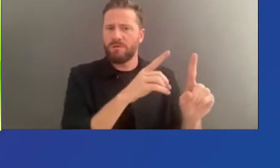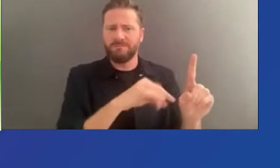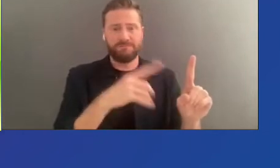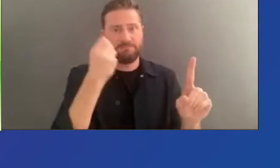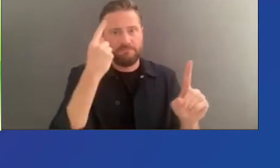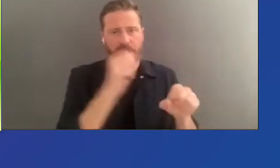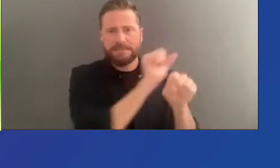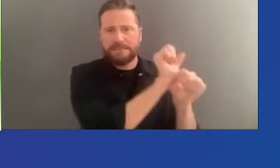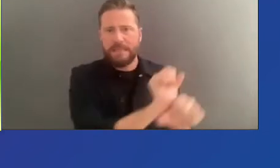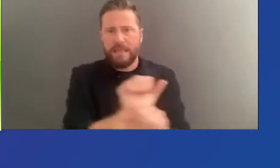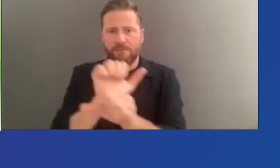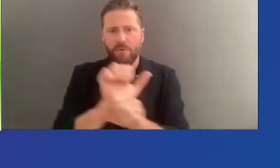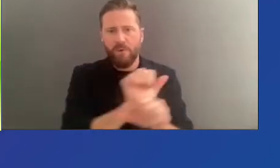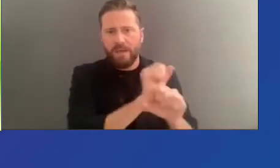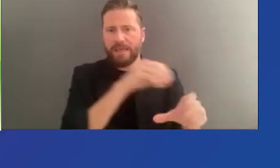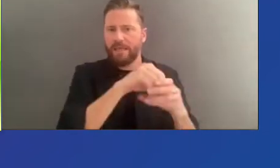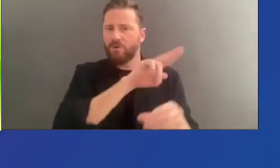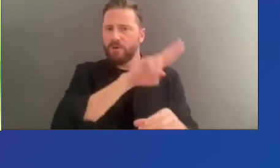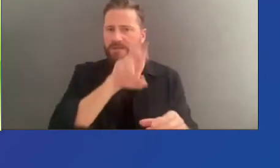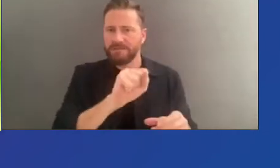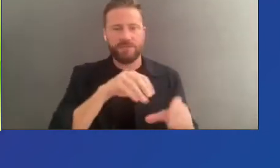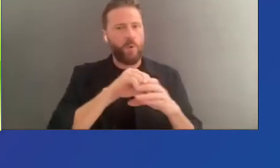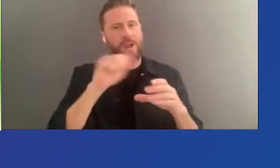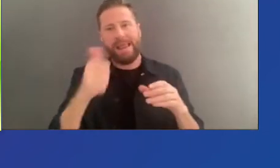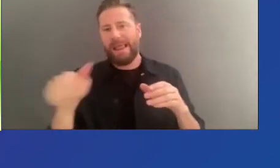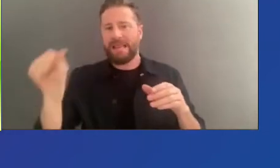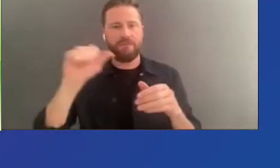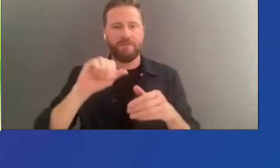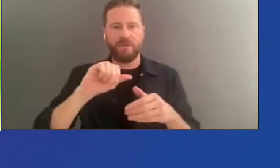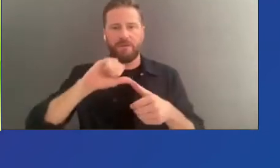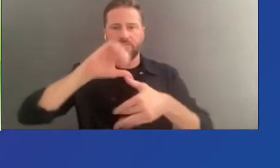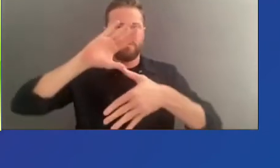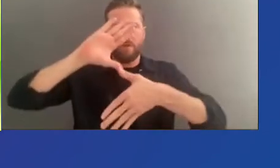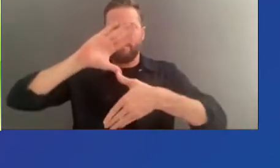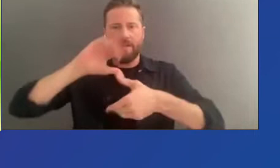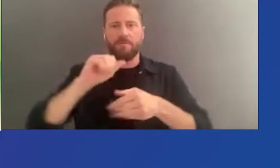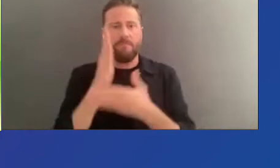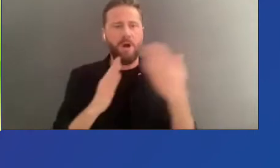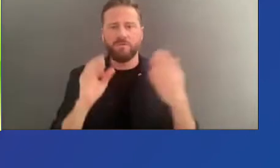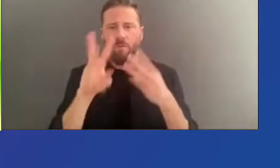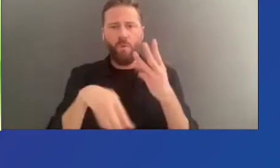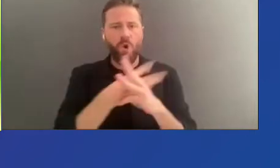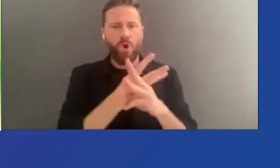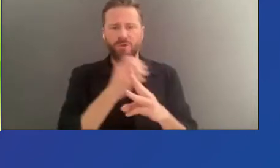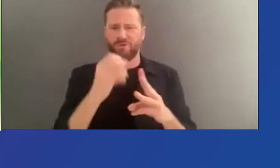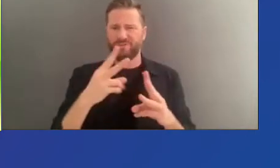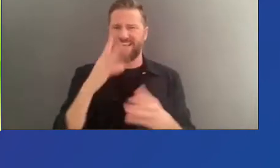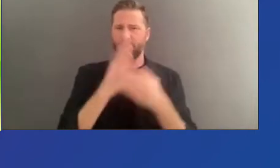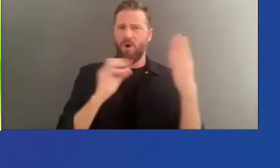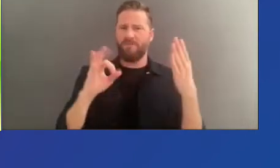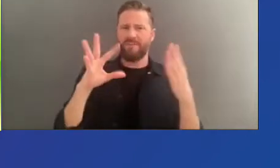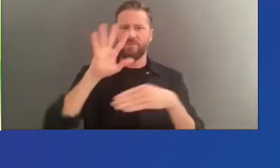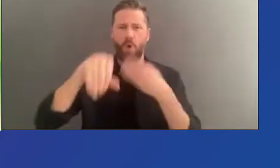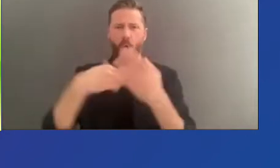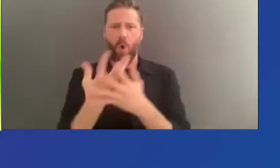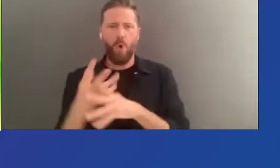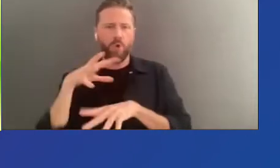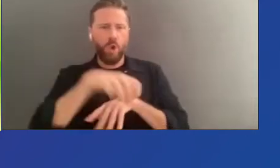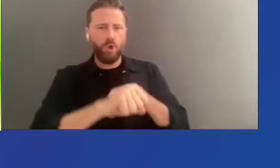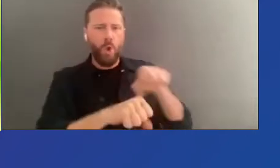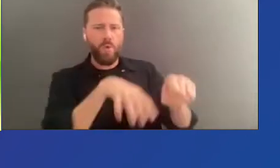Slavery, in the United States or in the American context, was a part of this whole colonial enterprise.